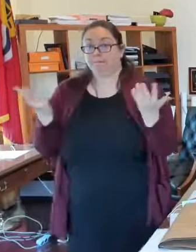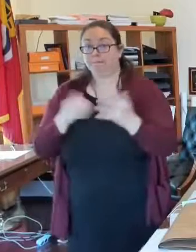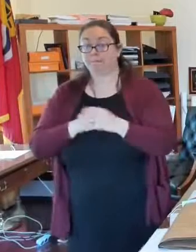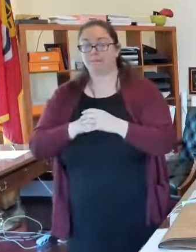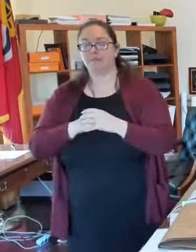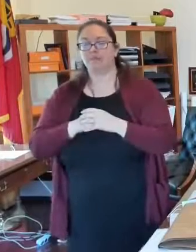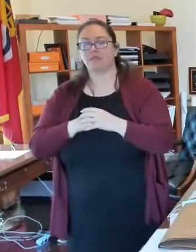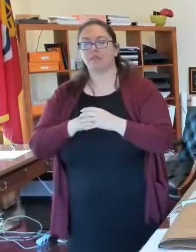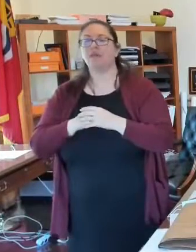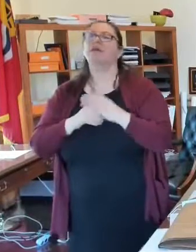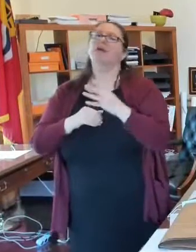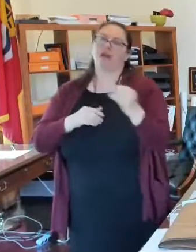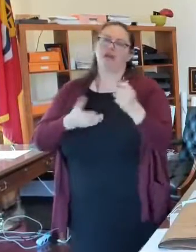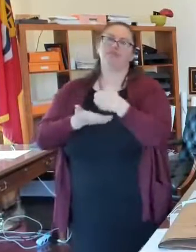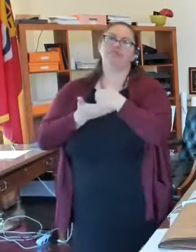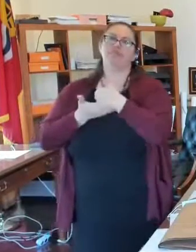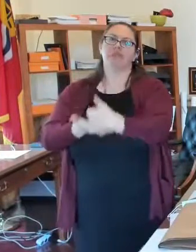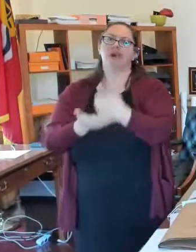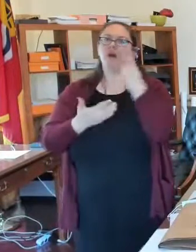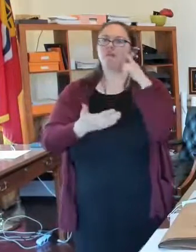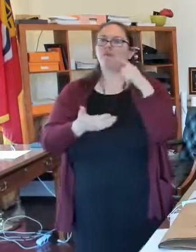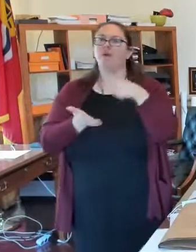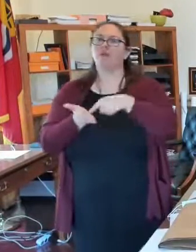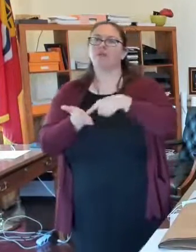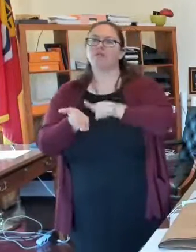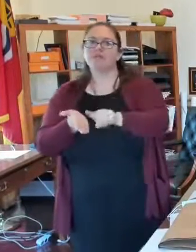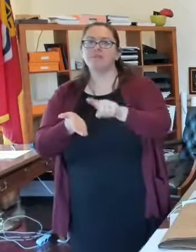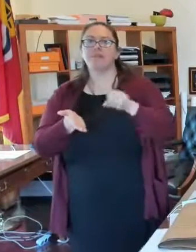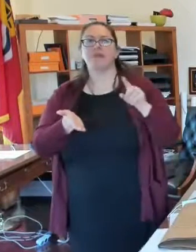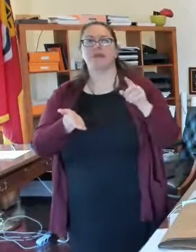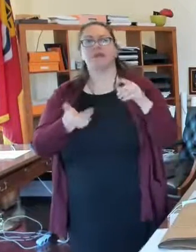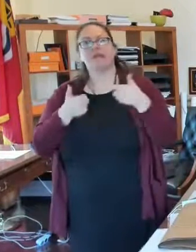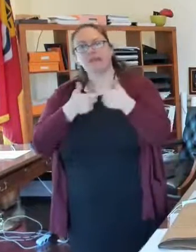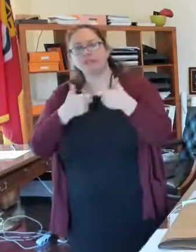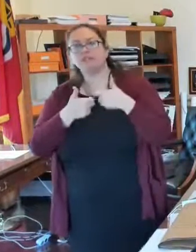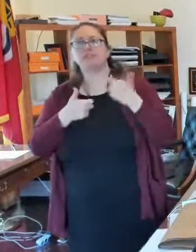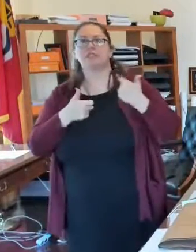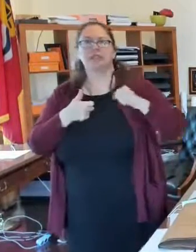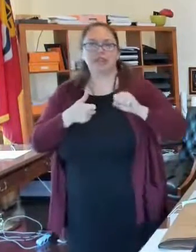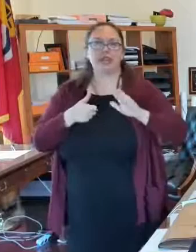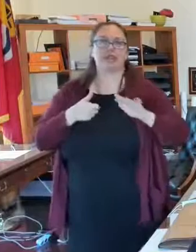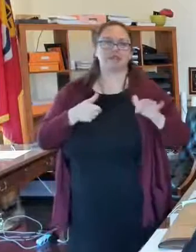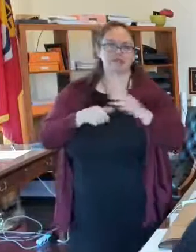Also assistance for utilities. And then for small businesses,